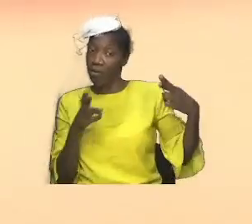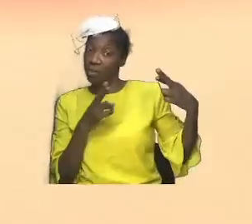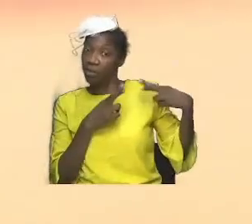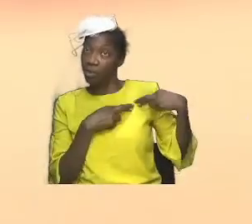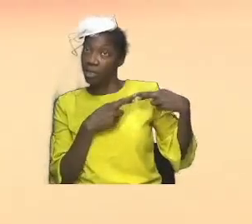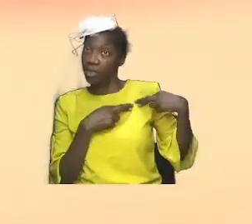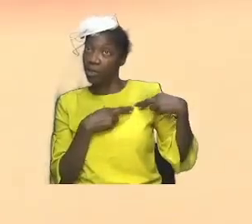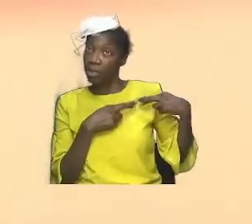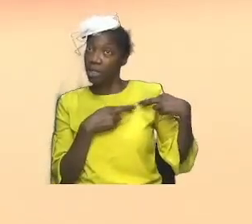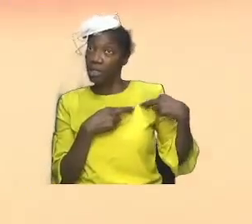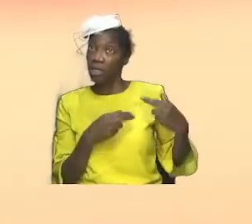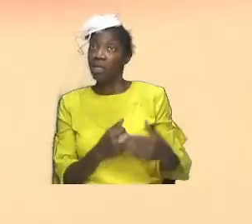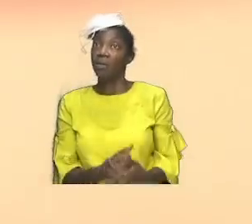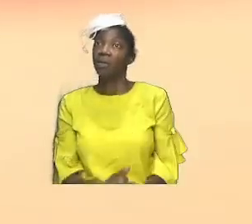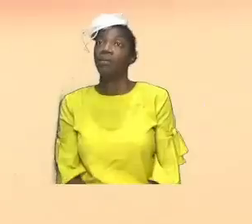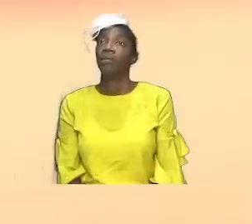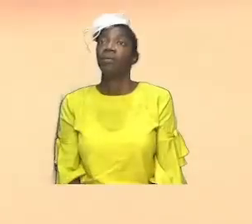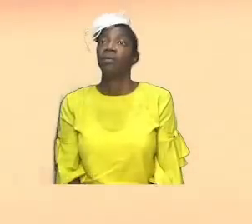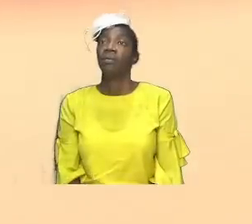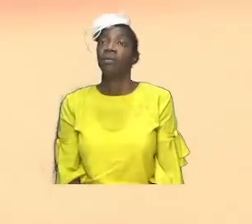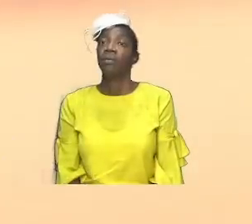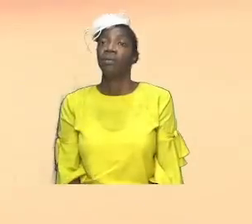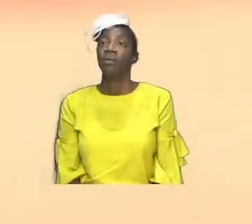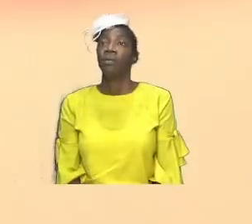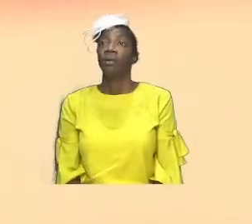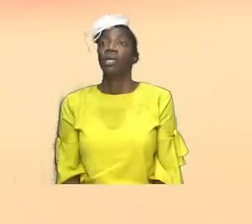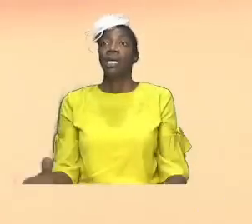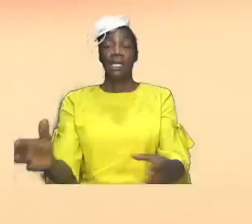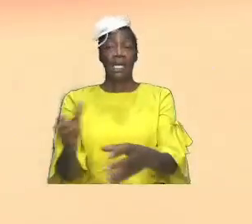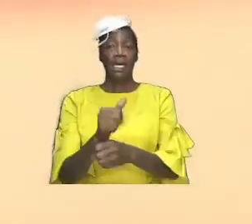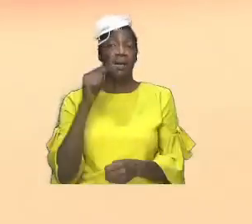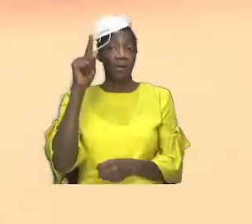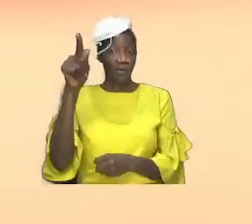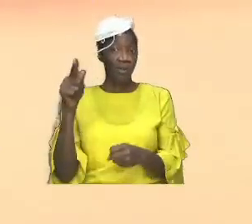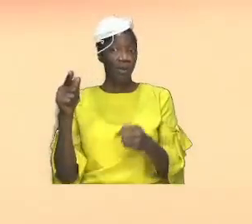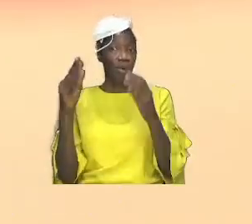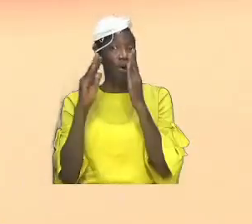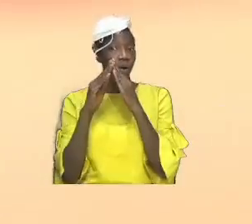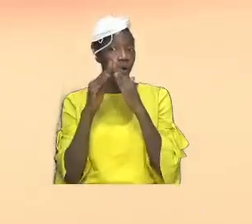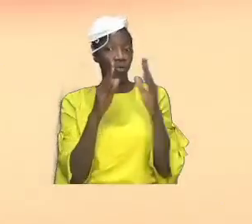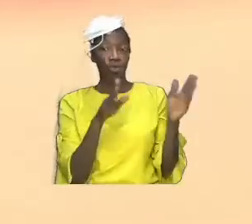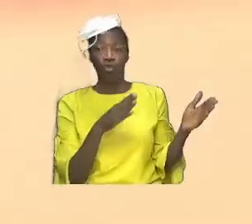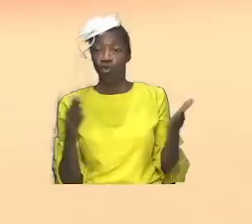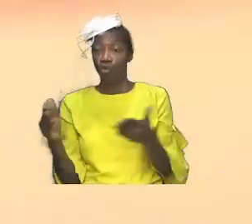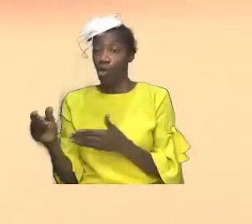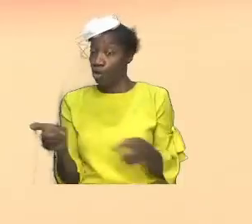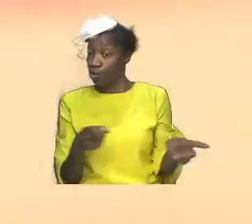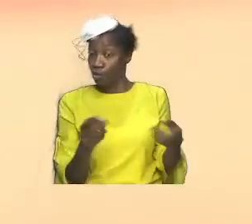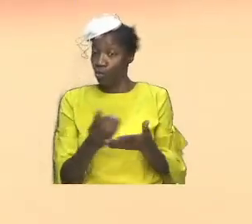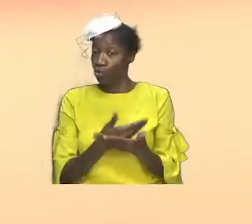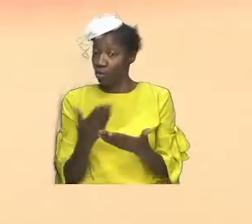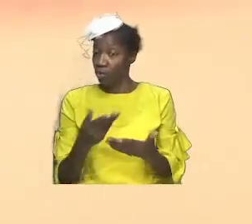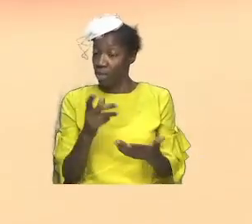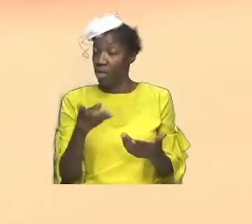responsibility, while you take care of your house, to do something for the kingdom of God.